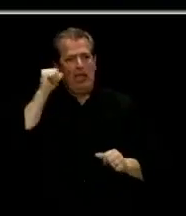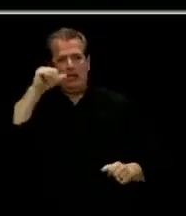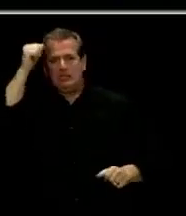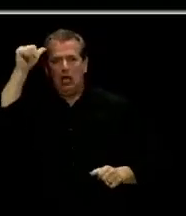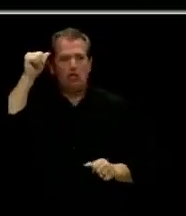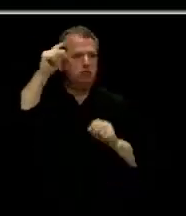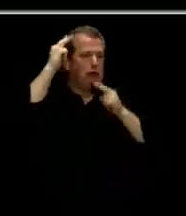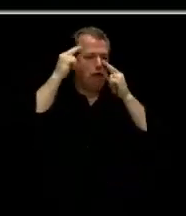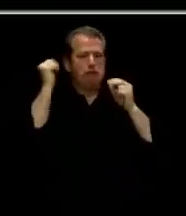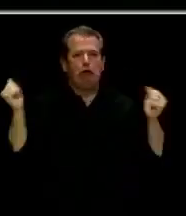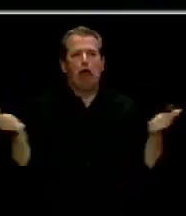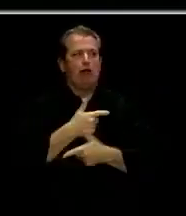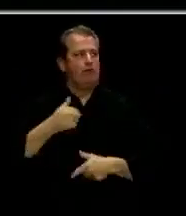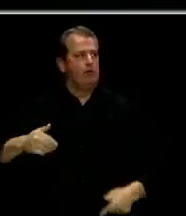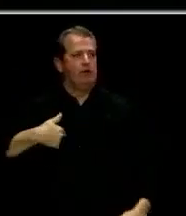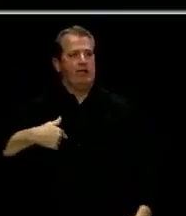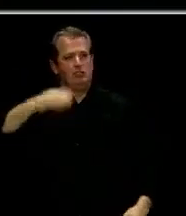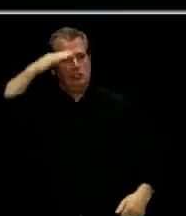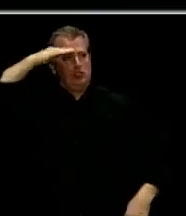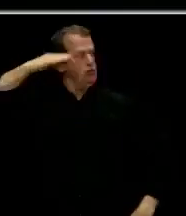everybody, family members, I salute you.